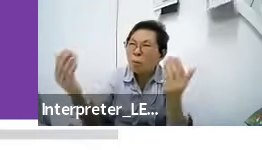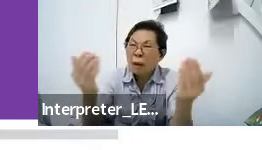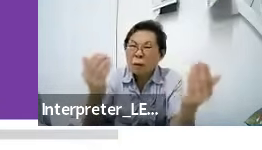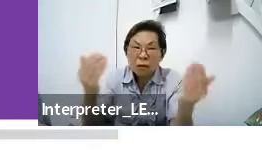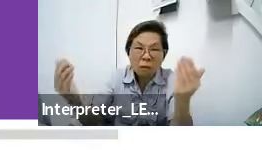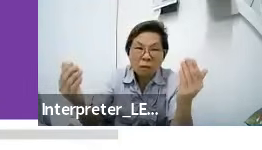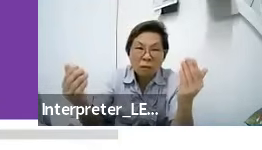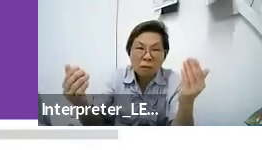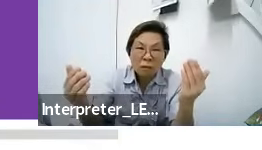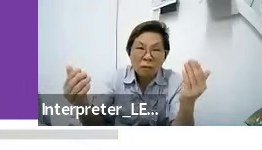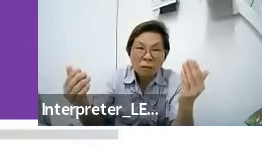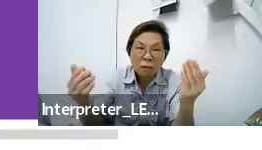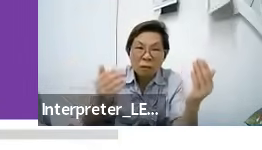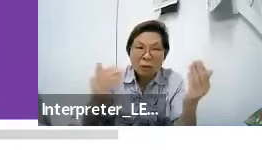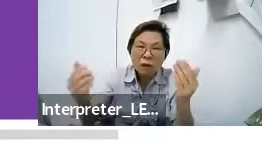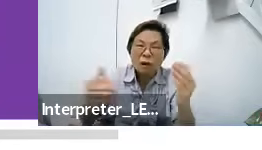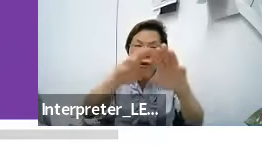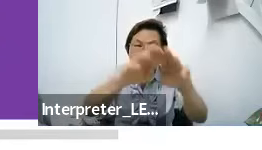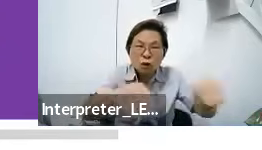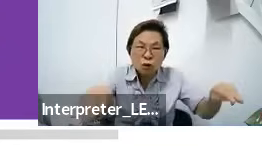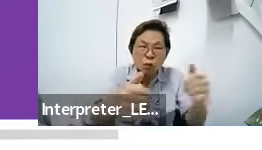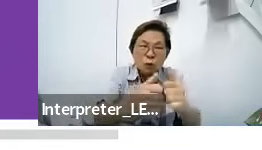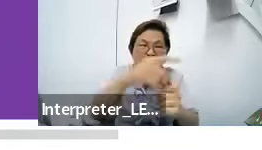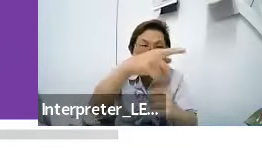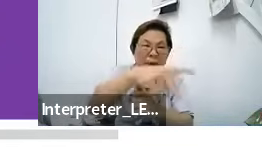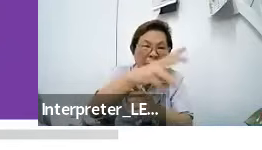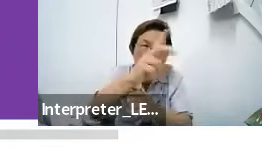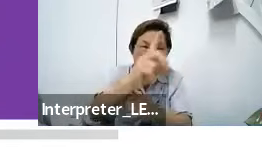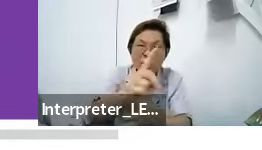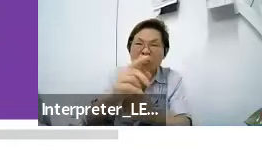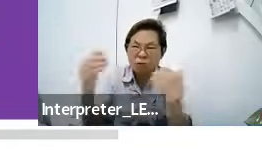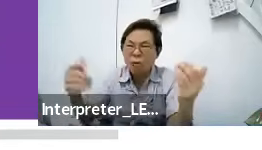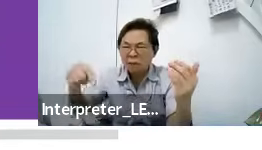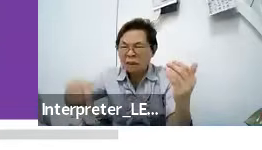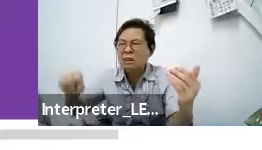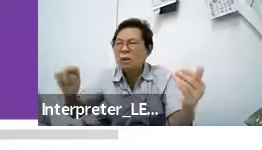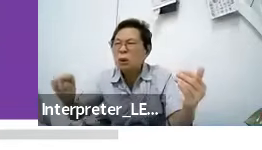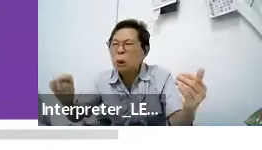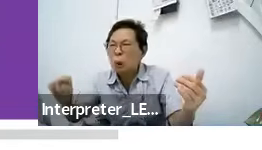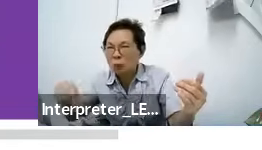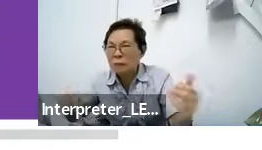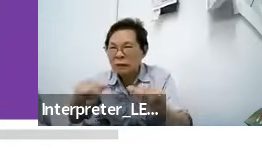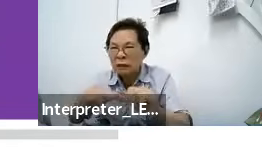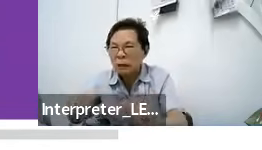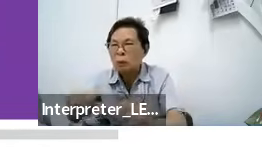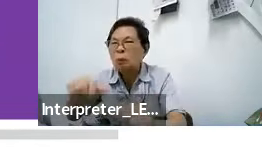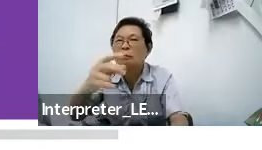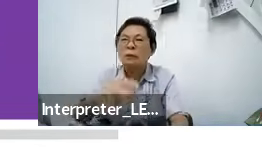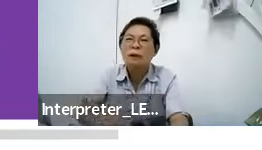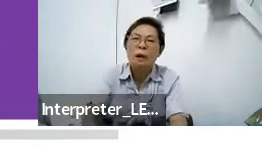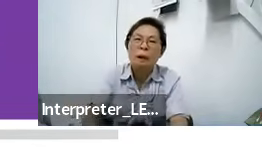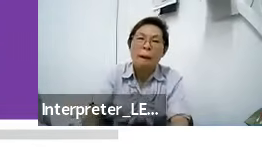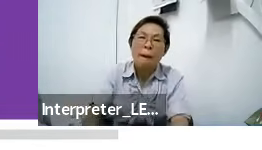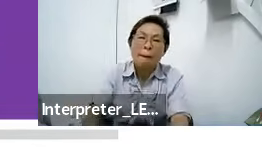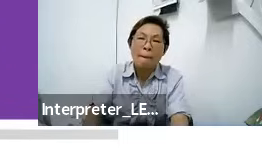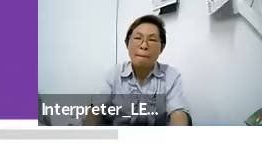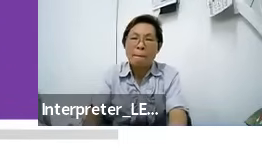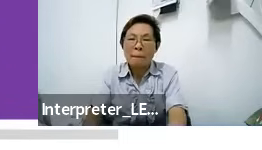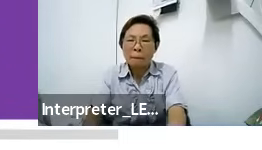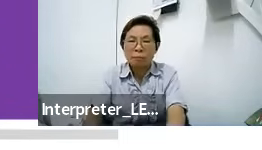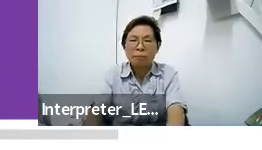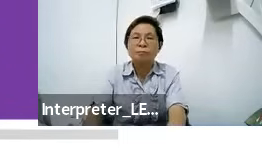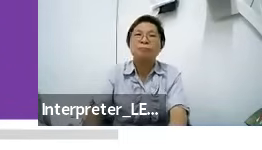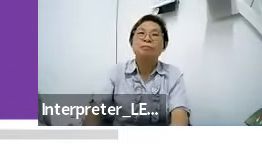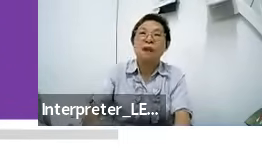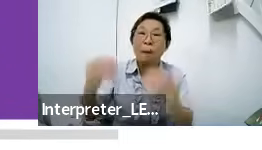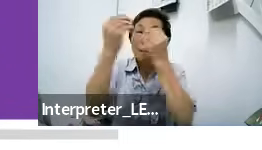estimated prevalence of students with disabilities, which are 10 to 16%. So I think reviewing this